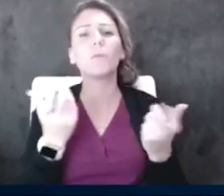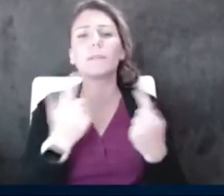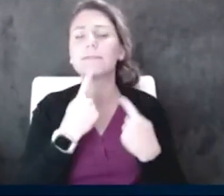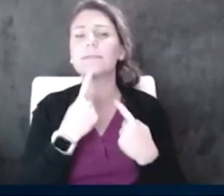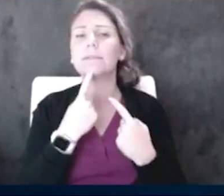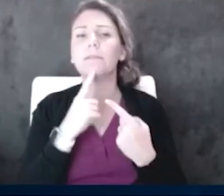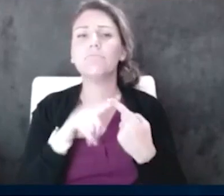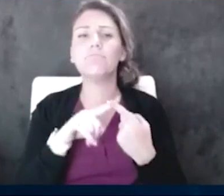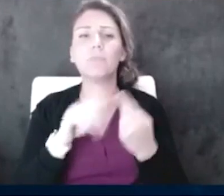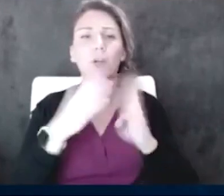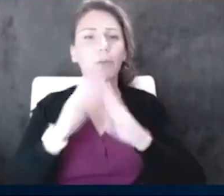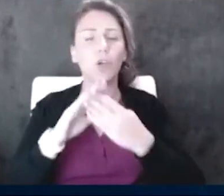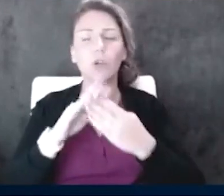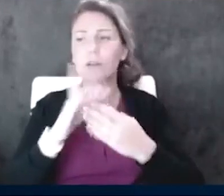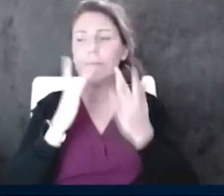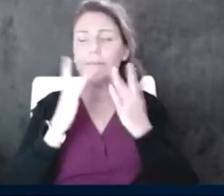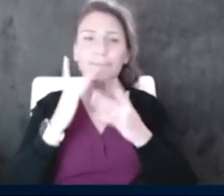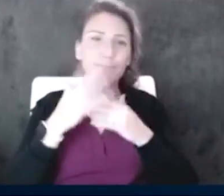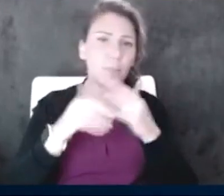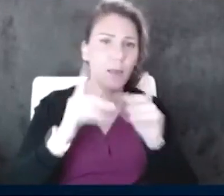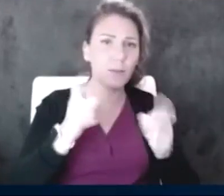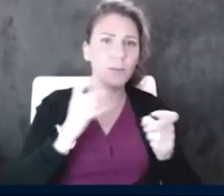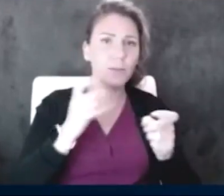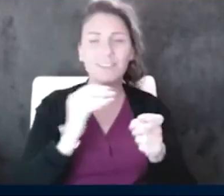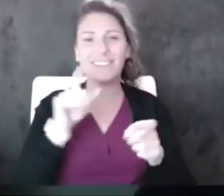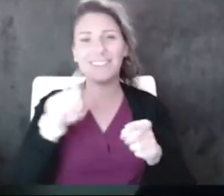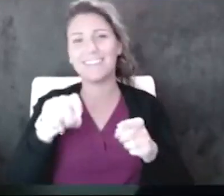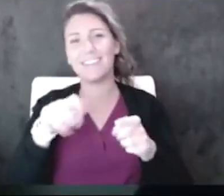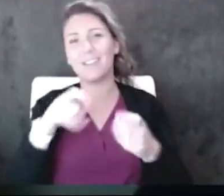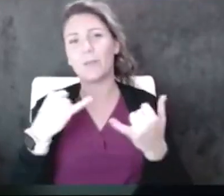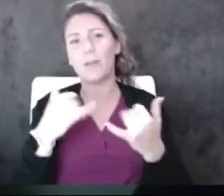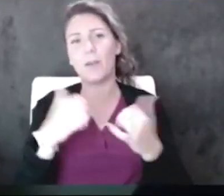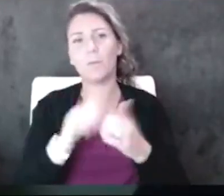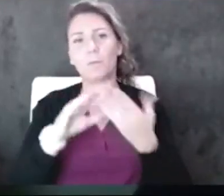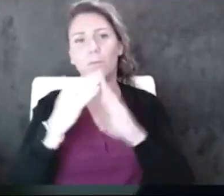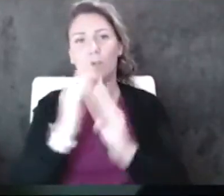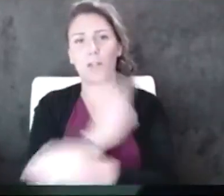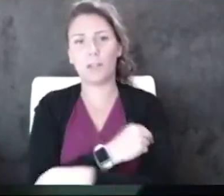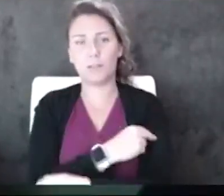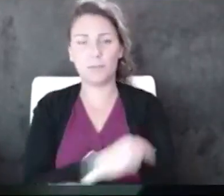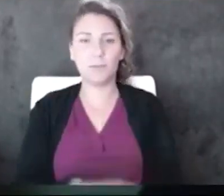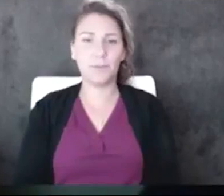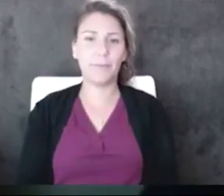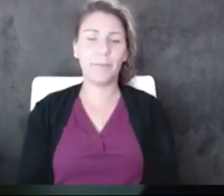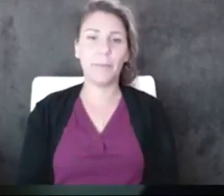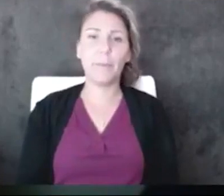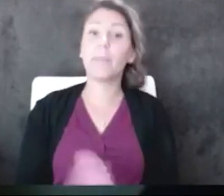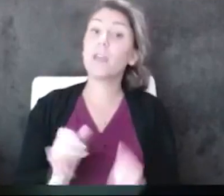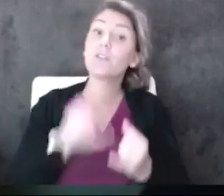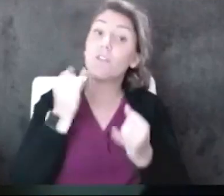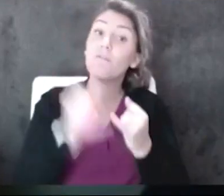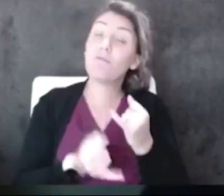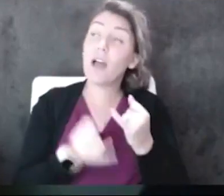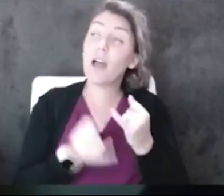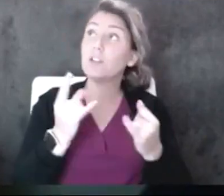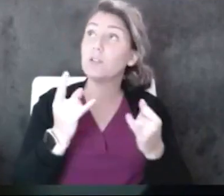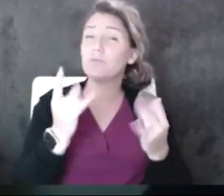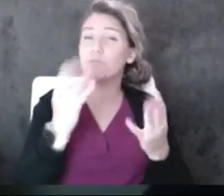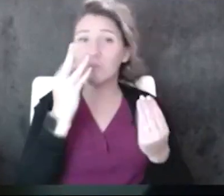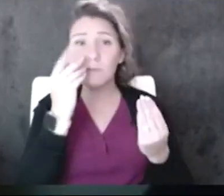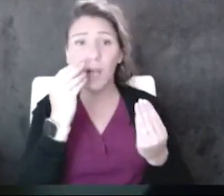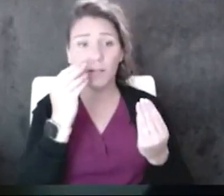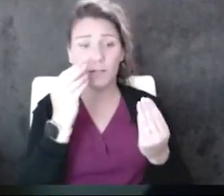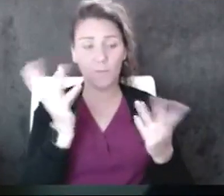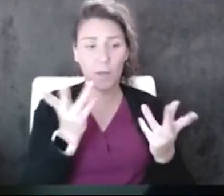donations and our need at our community hospitals? I think final words from me would be that we